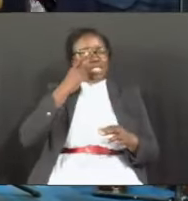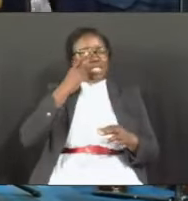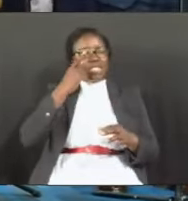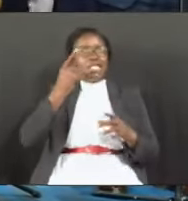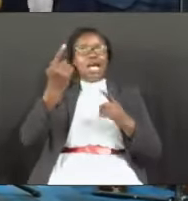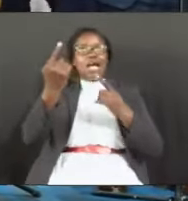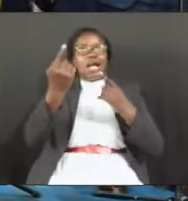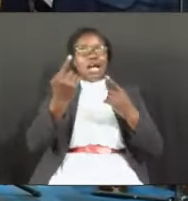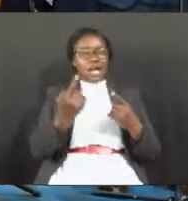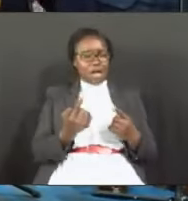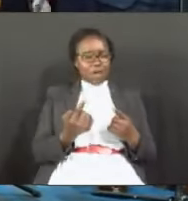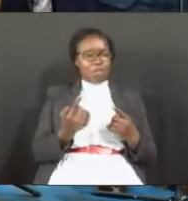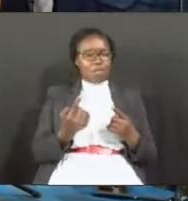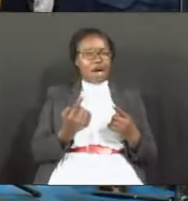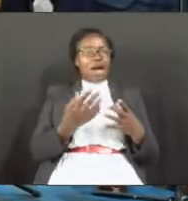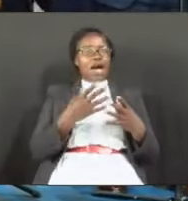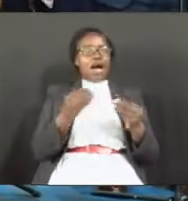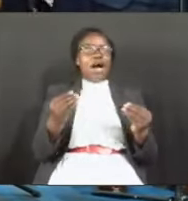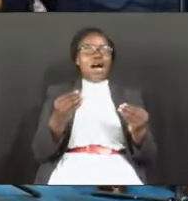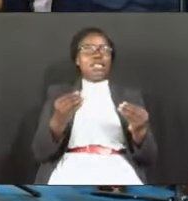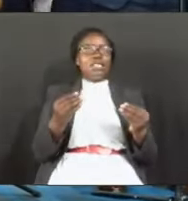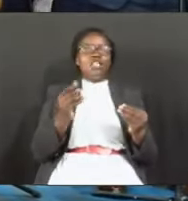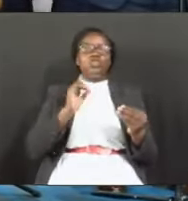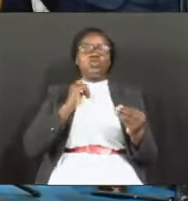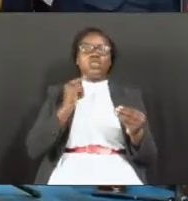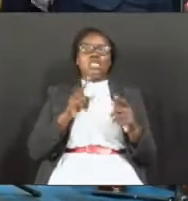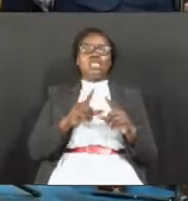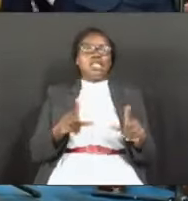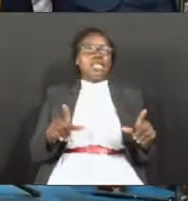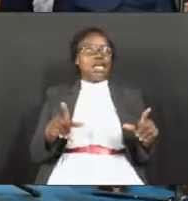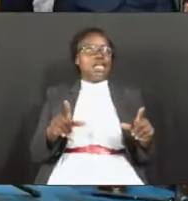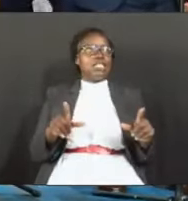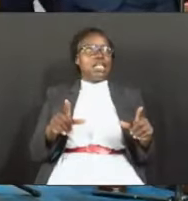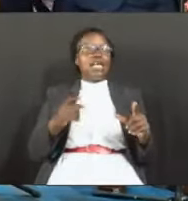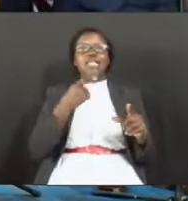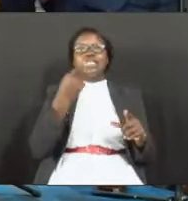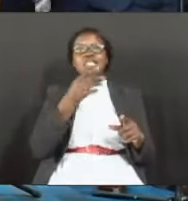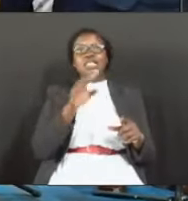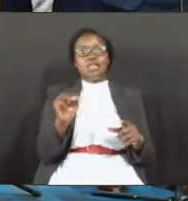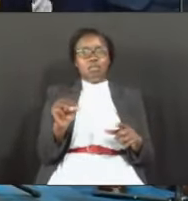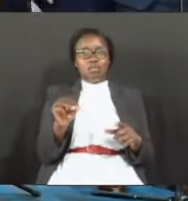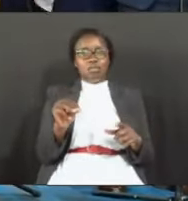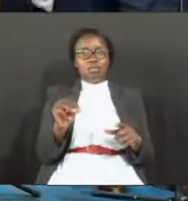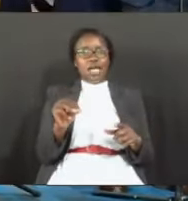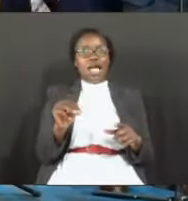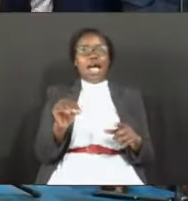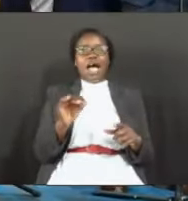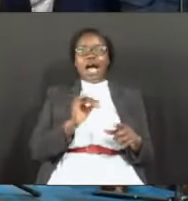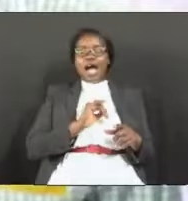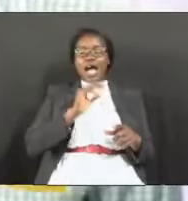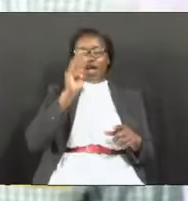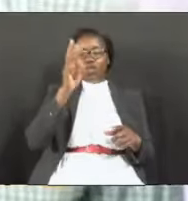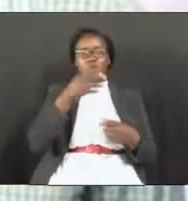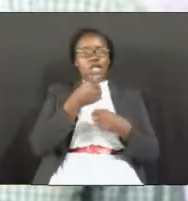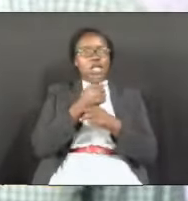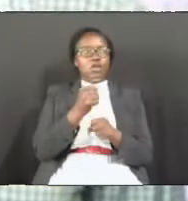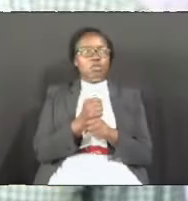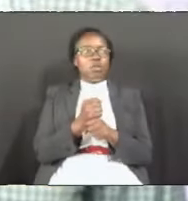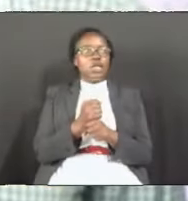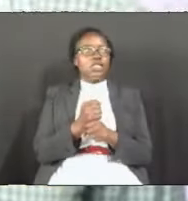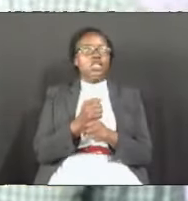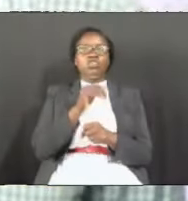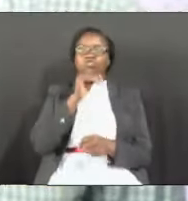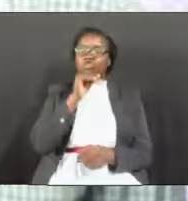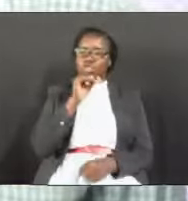Come and sit with them and tell them, I will make your